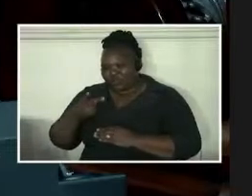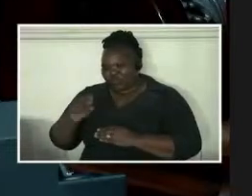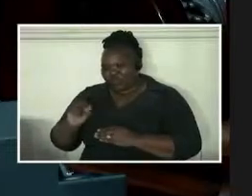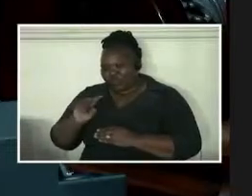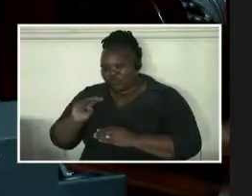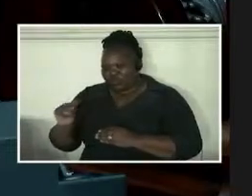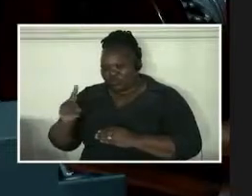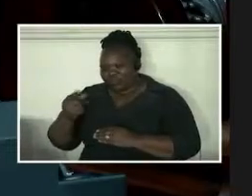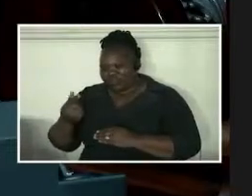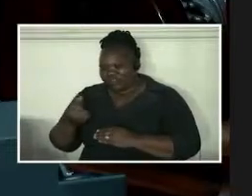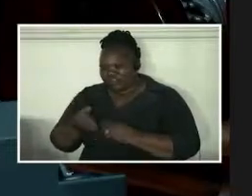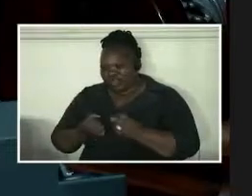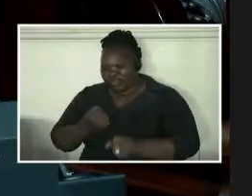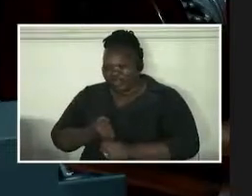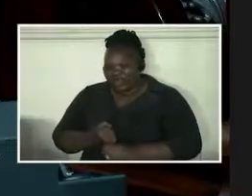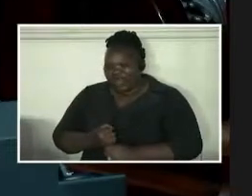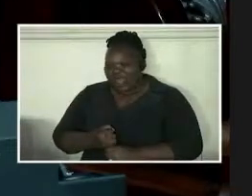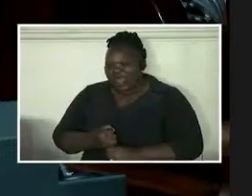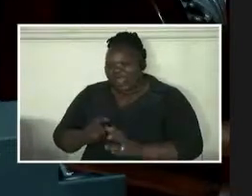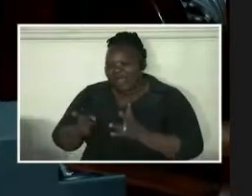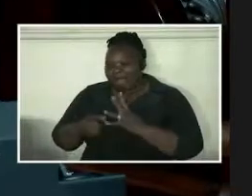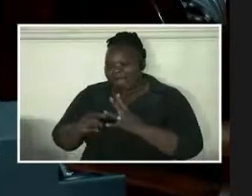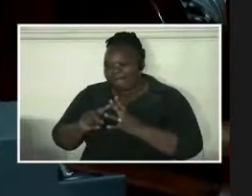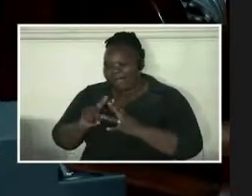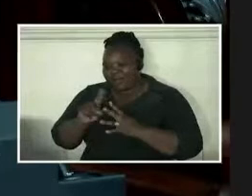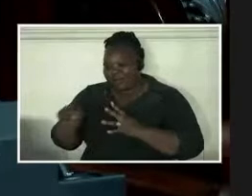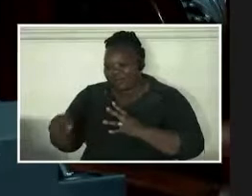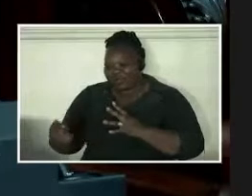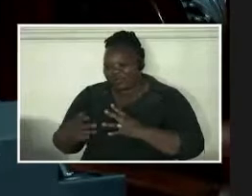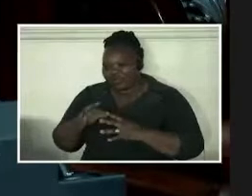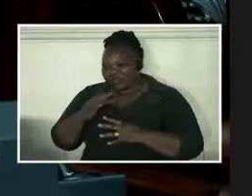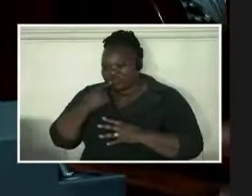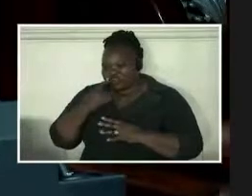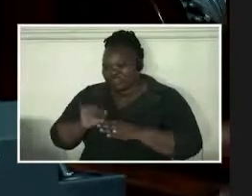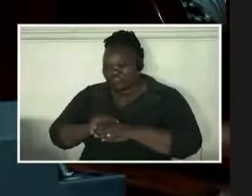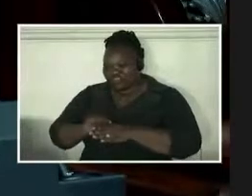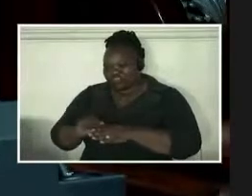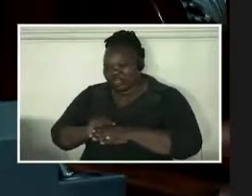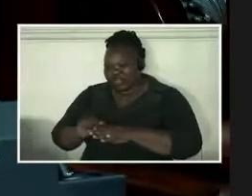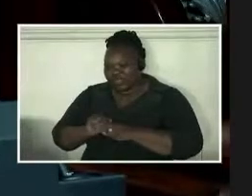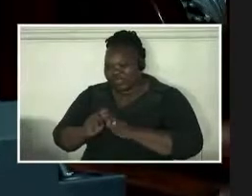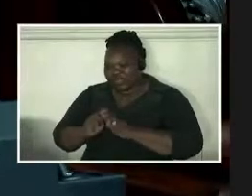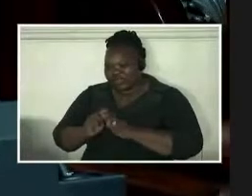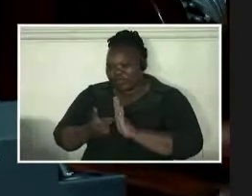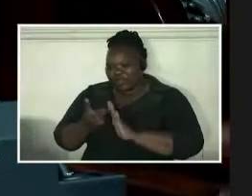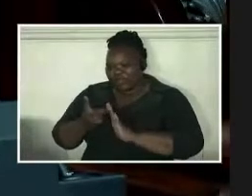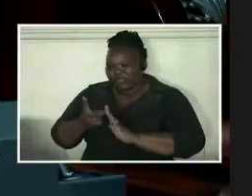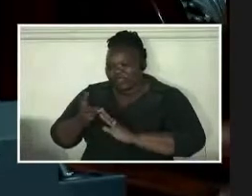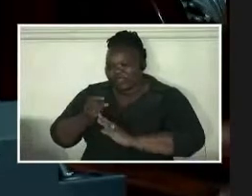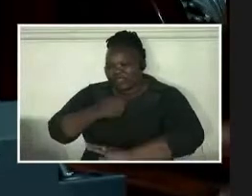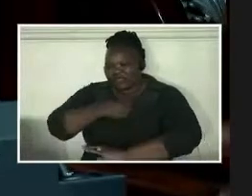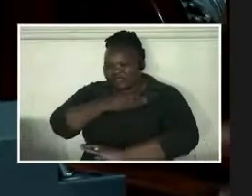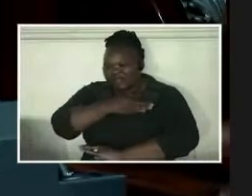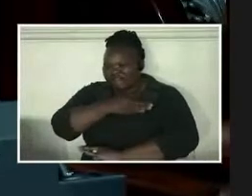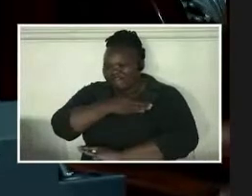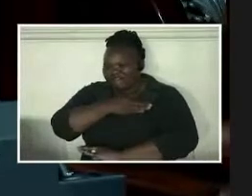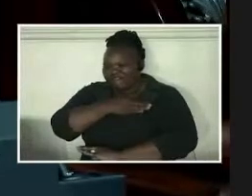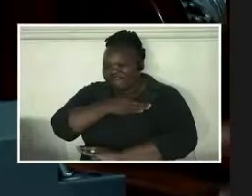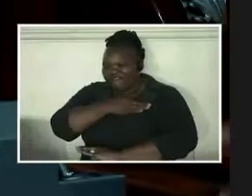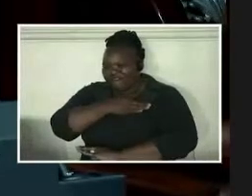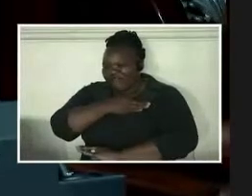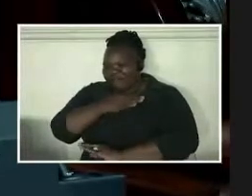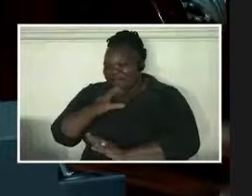financial year amongst other things mentioned were training and development of staff but on the